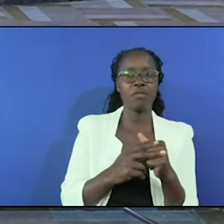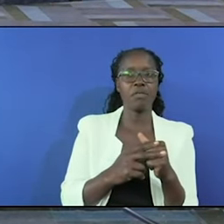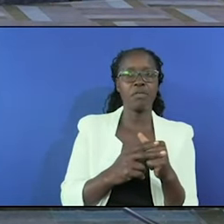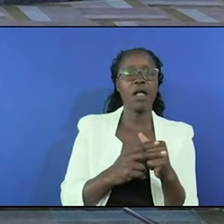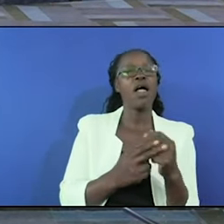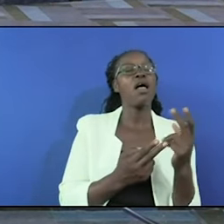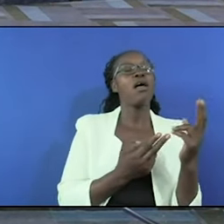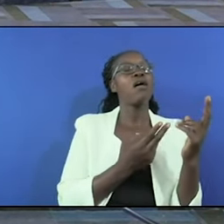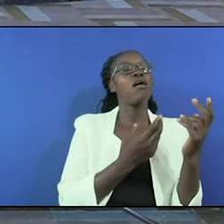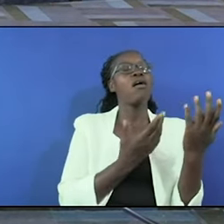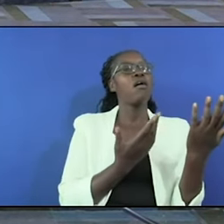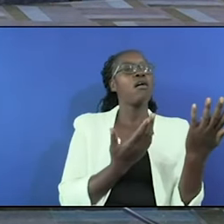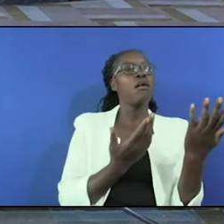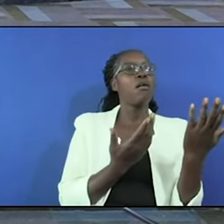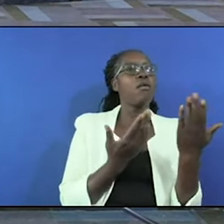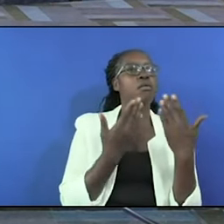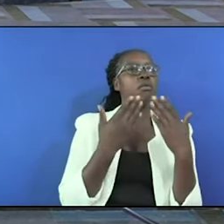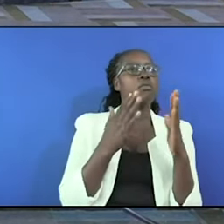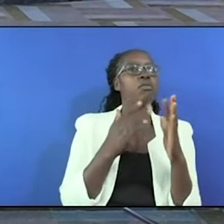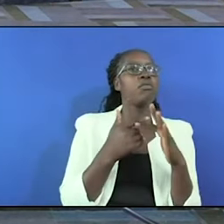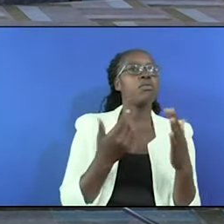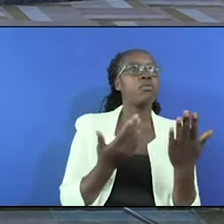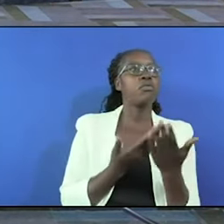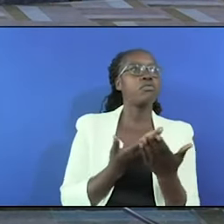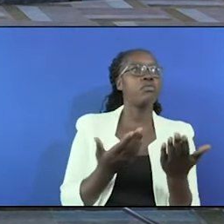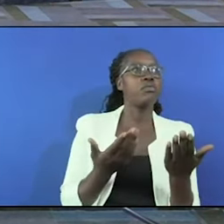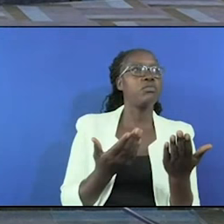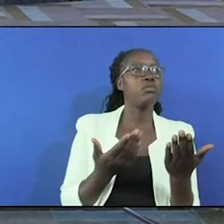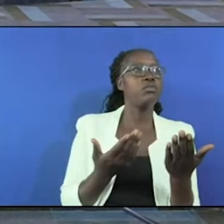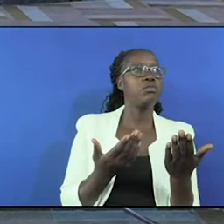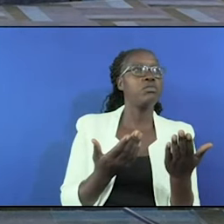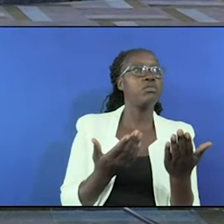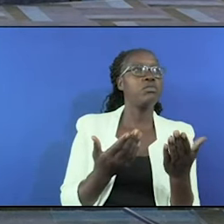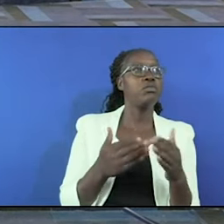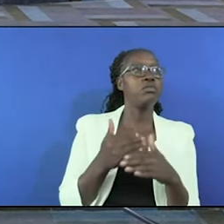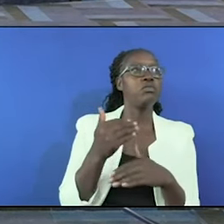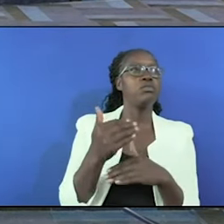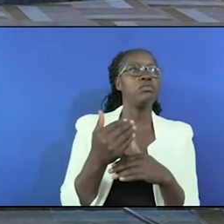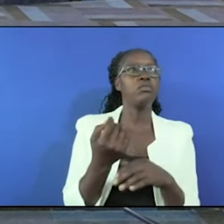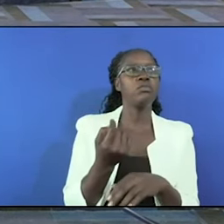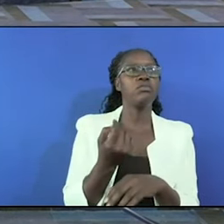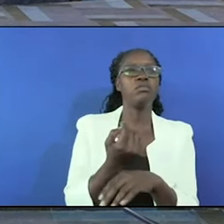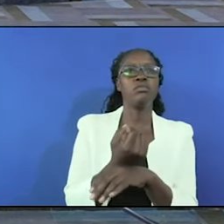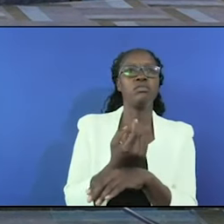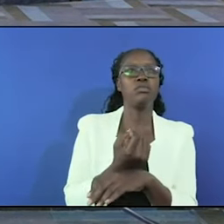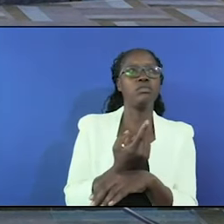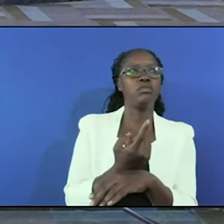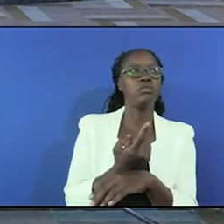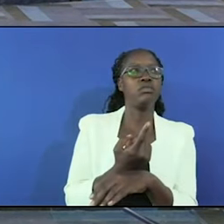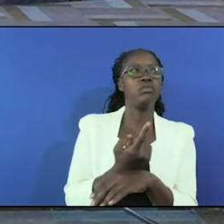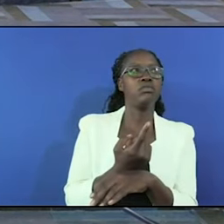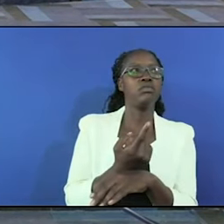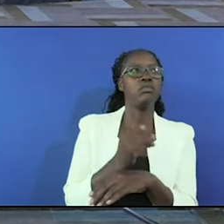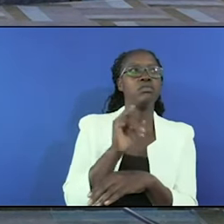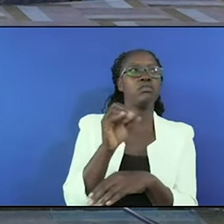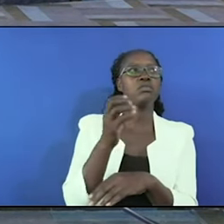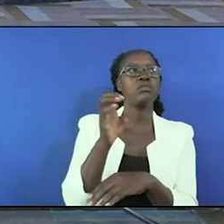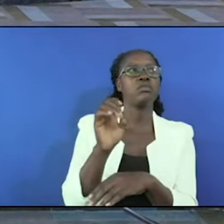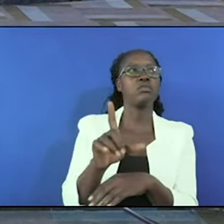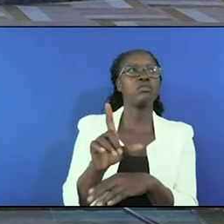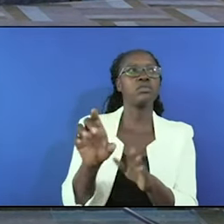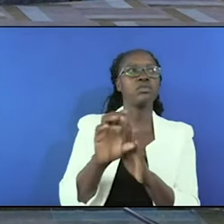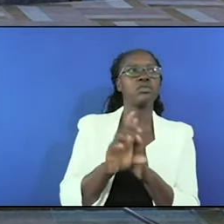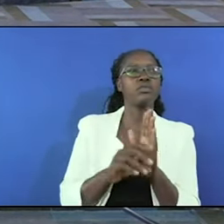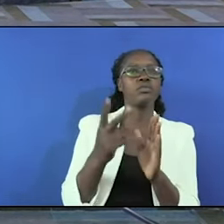27. I am hoping that I will be through from this place in the next few minutes. Joel chapter